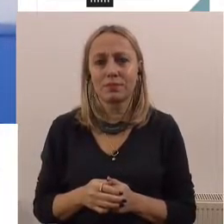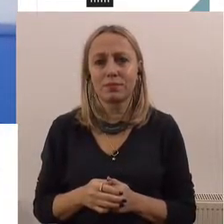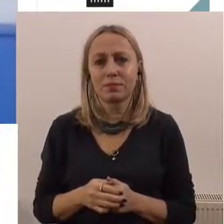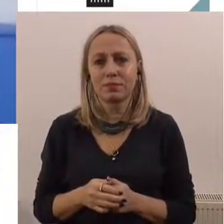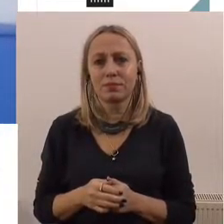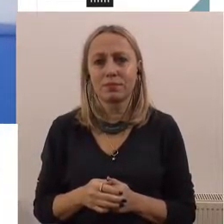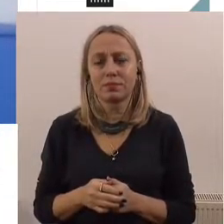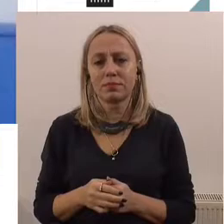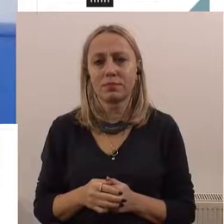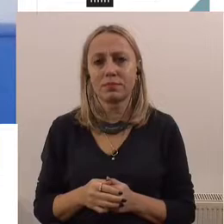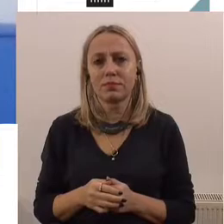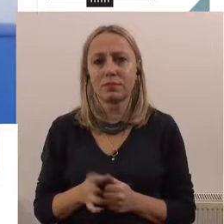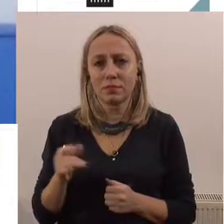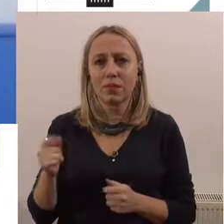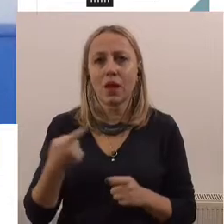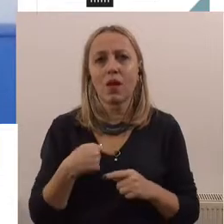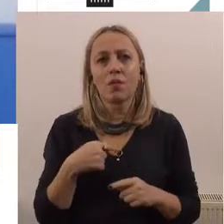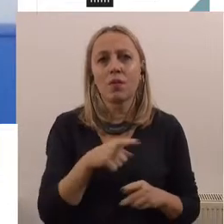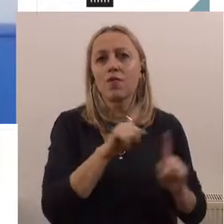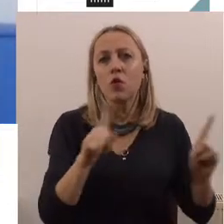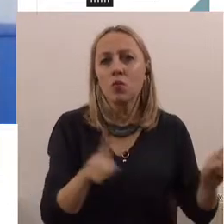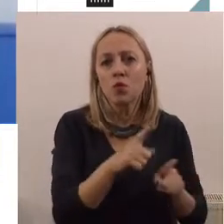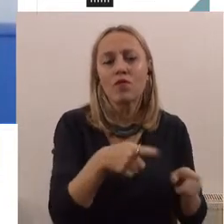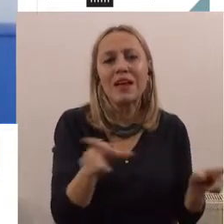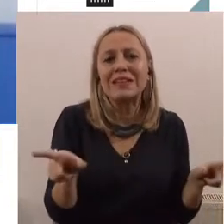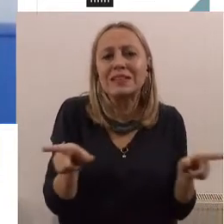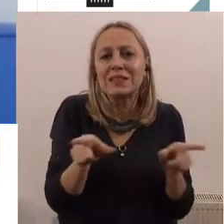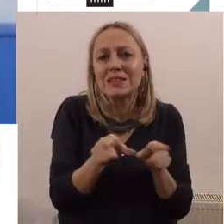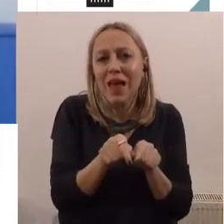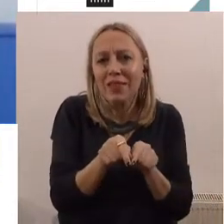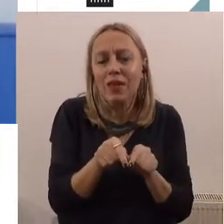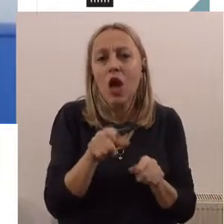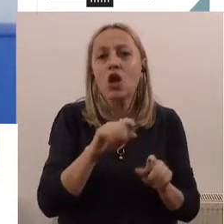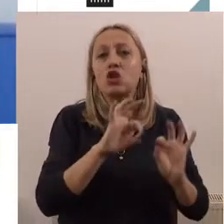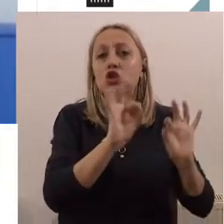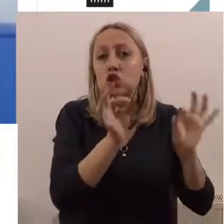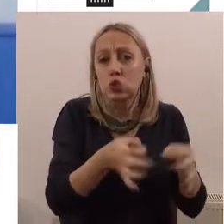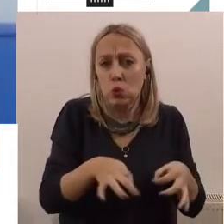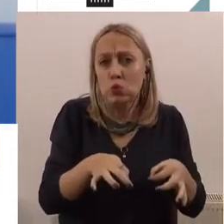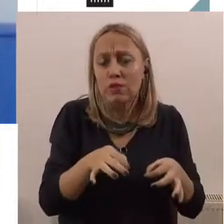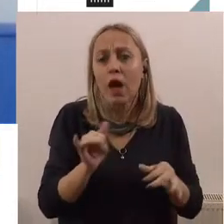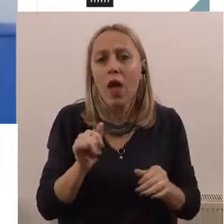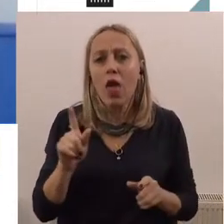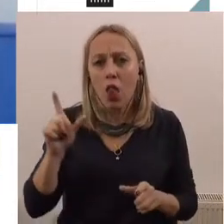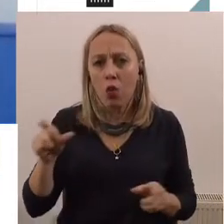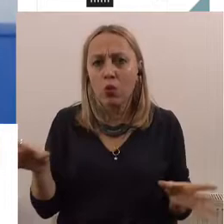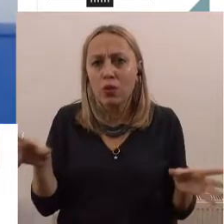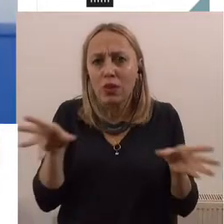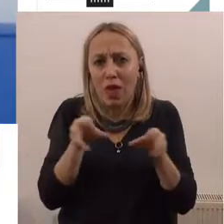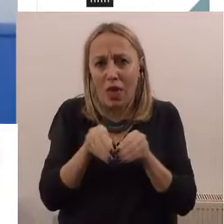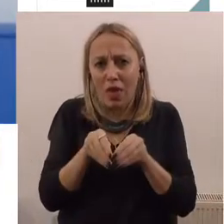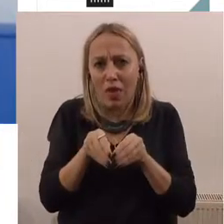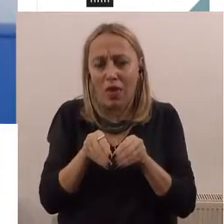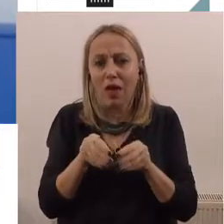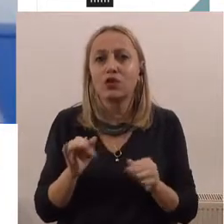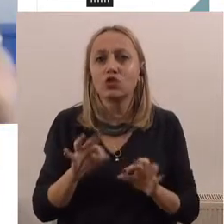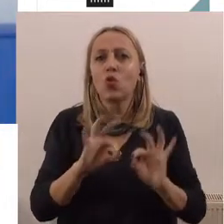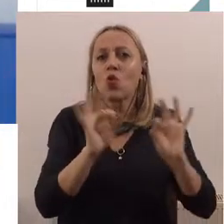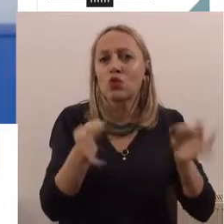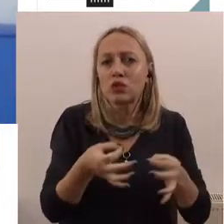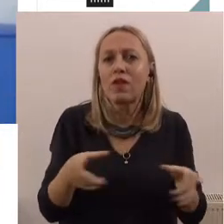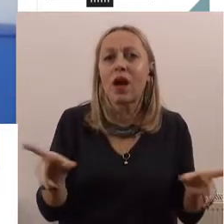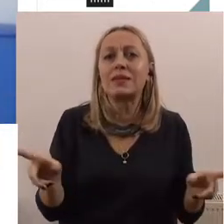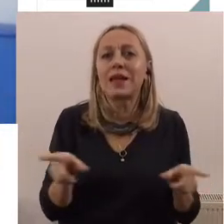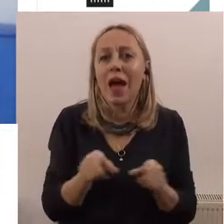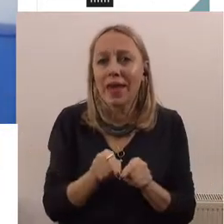so that as a museum, you connect art and people, but art also connects people